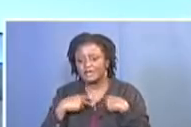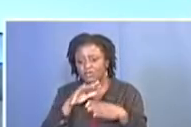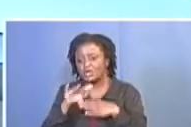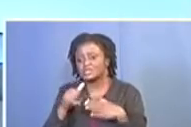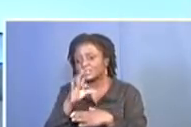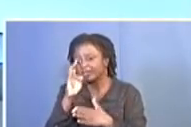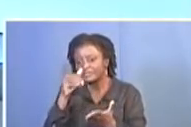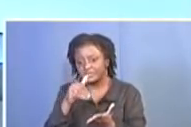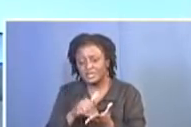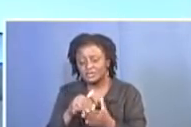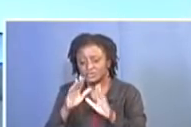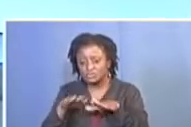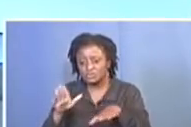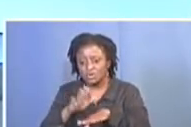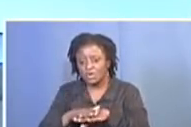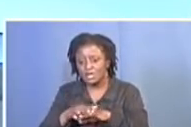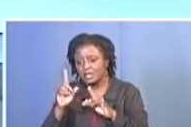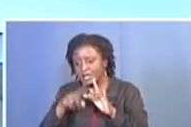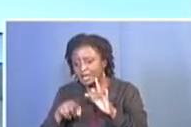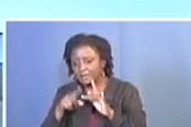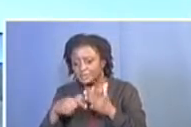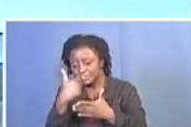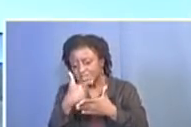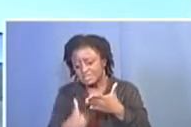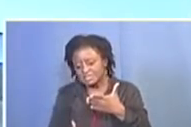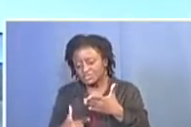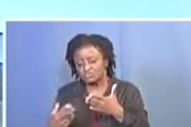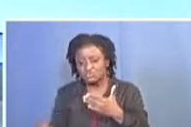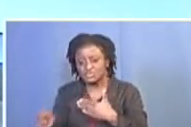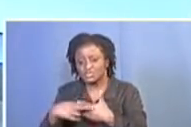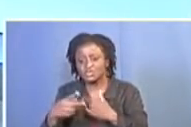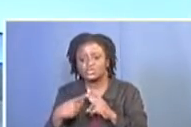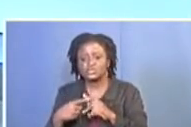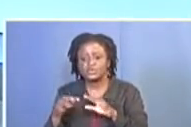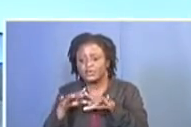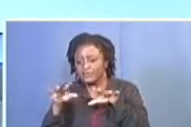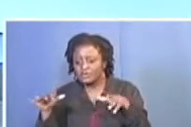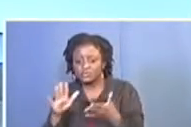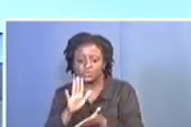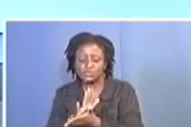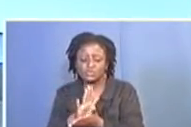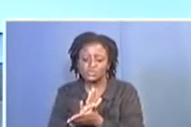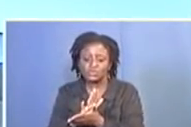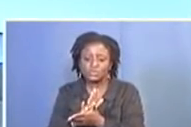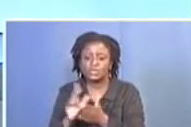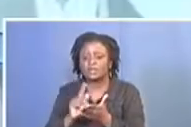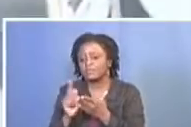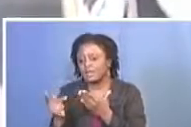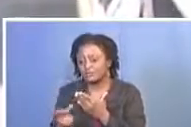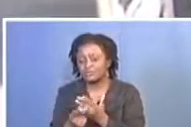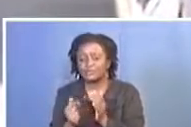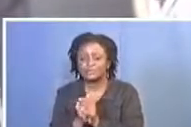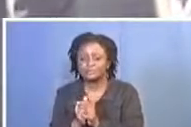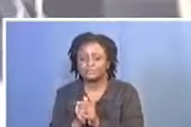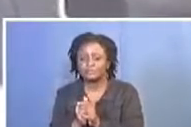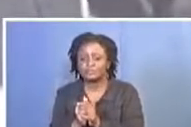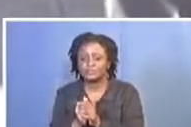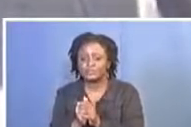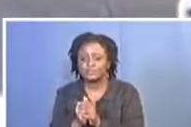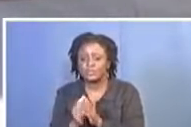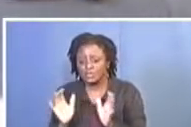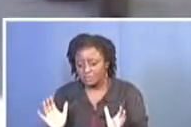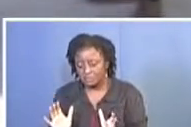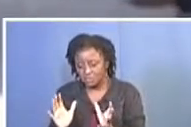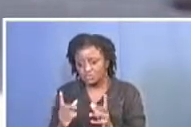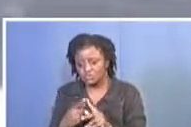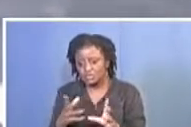children on the absentee list to return to the virtual school platform. Carla Palmer reports. The thrust to get